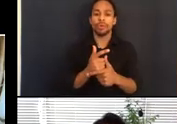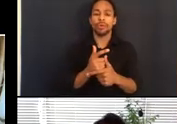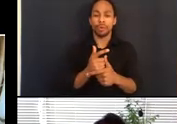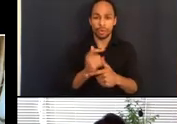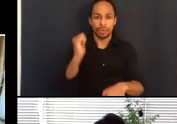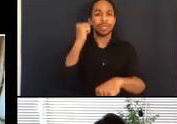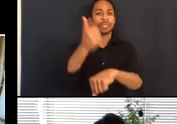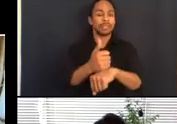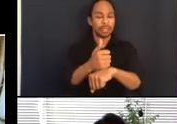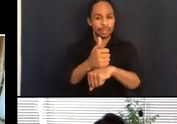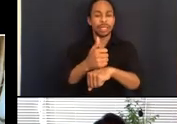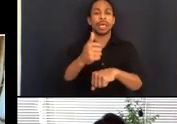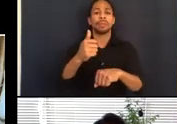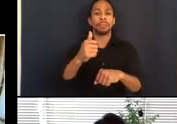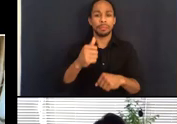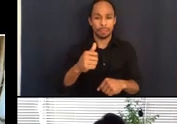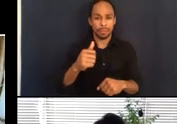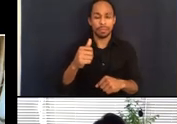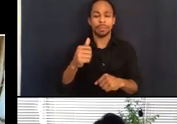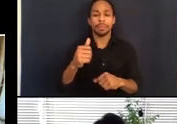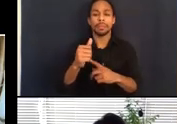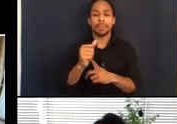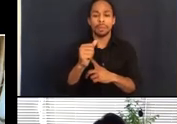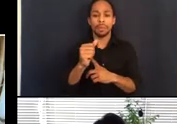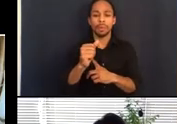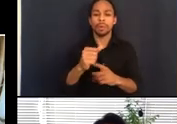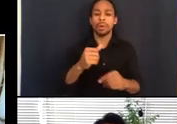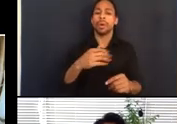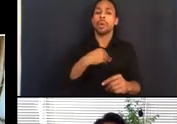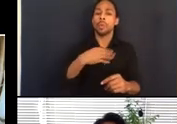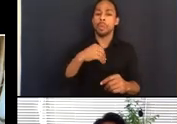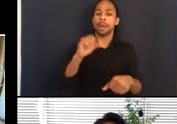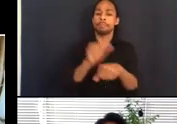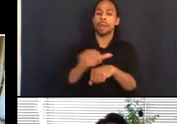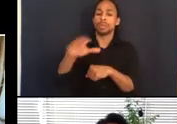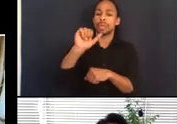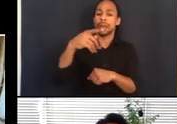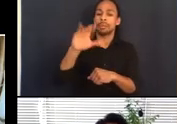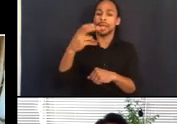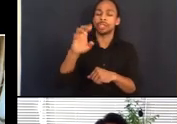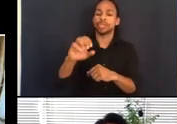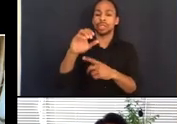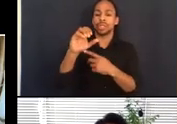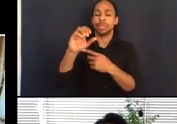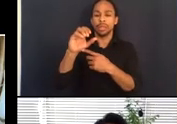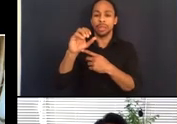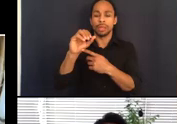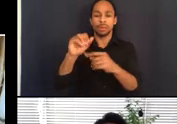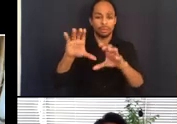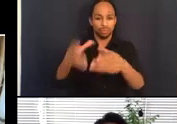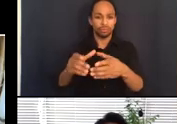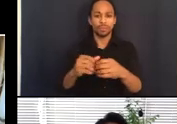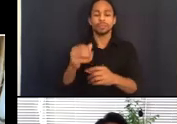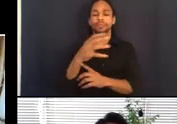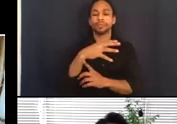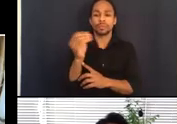also heeding to those stories that are ancestral. And also in October, You can see here on the left side, that top picture says, "Don't